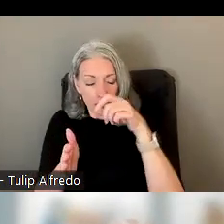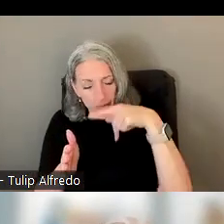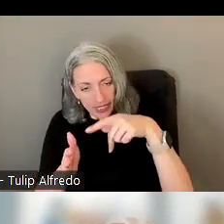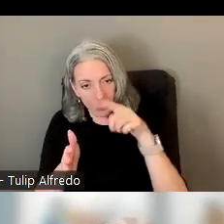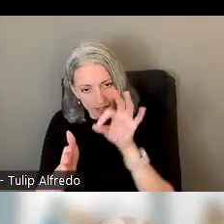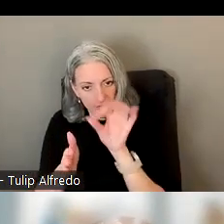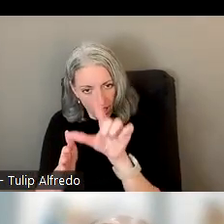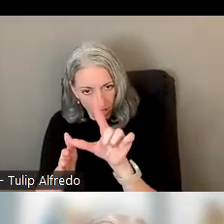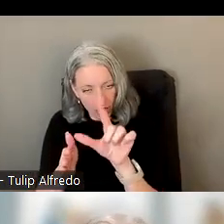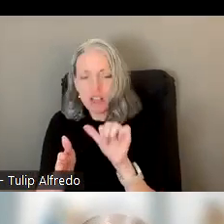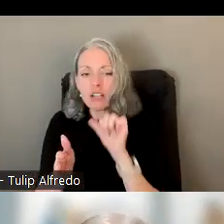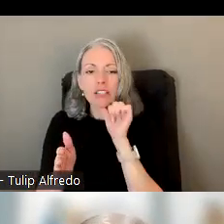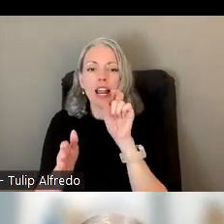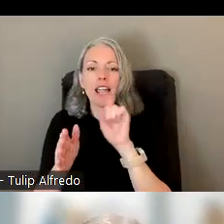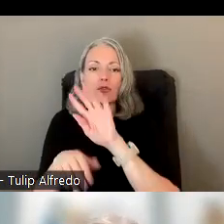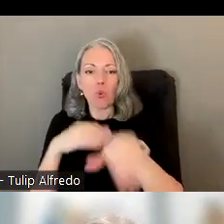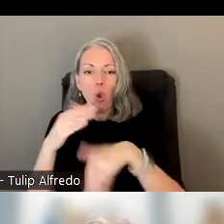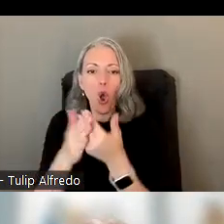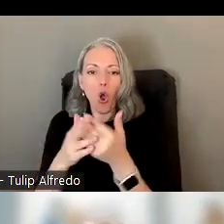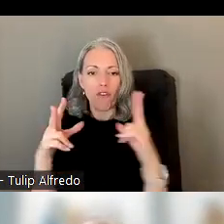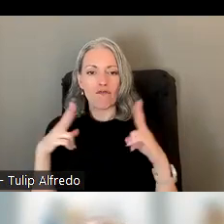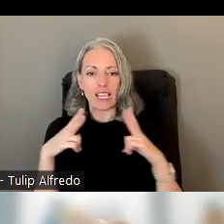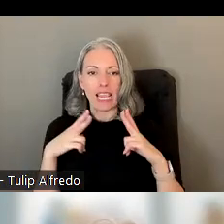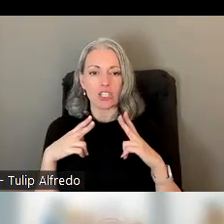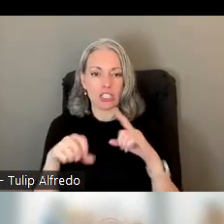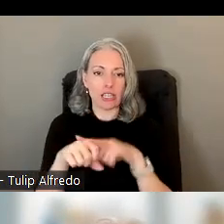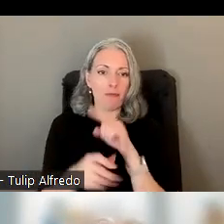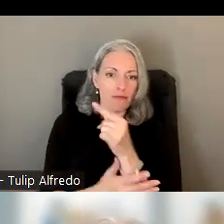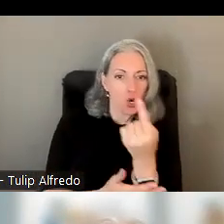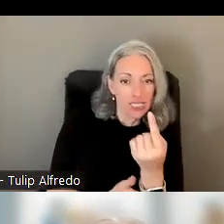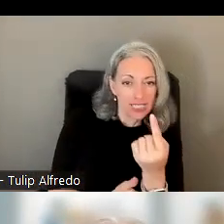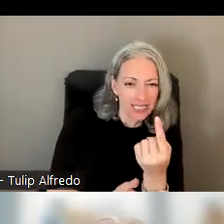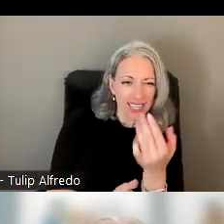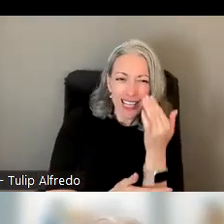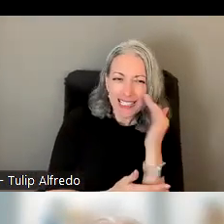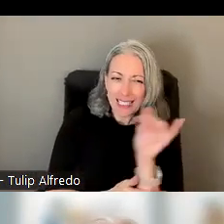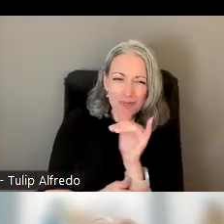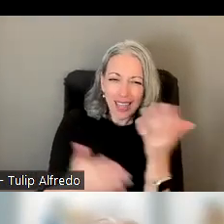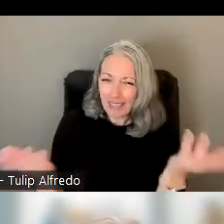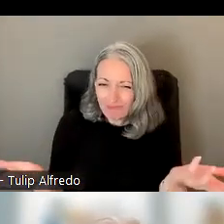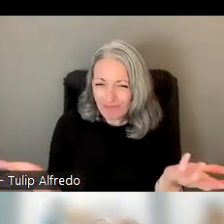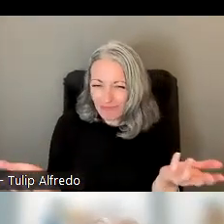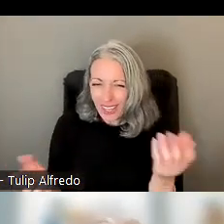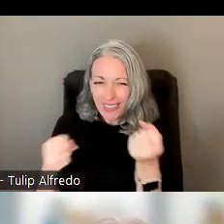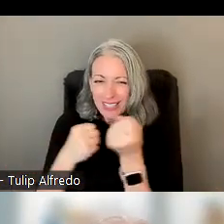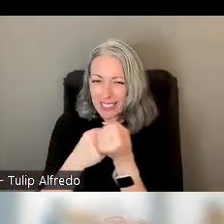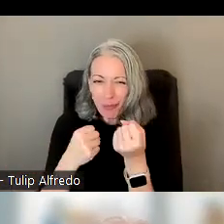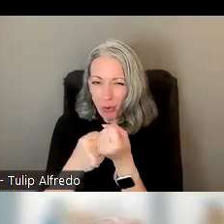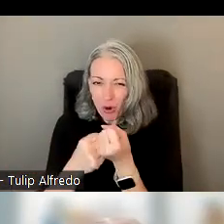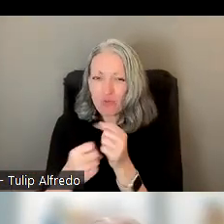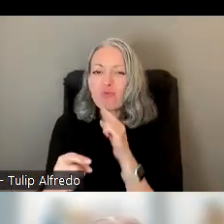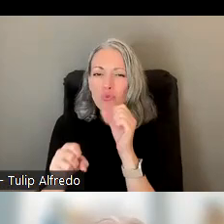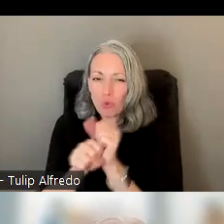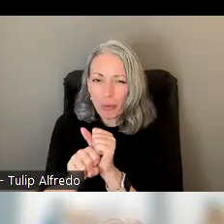all of their vacation time first. Again, just seems like a bill that's just supportive of the realities of